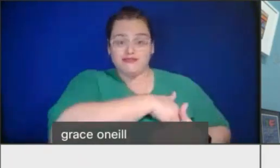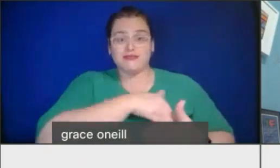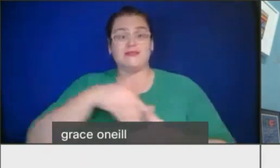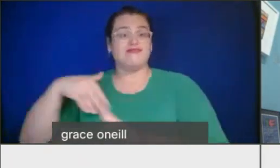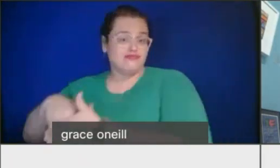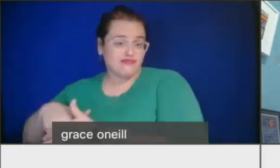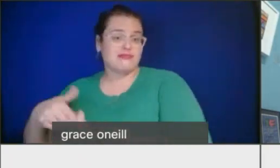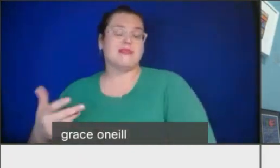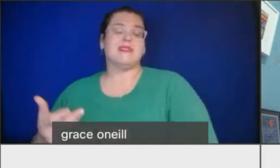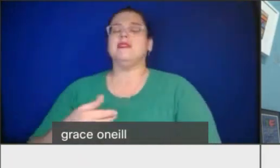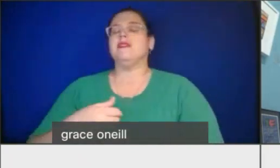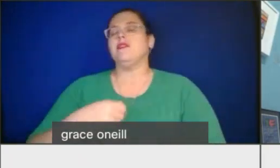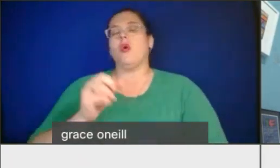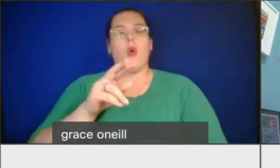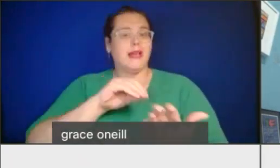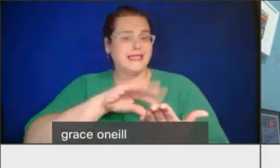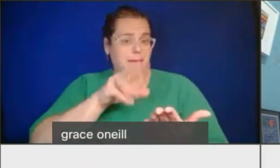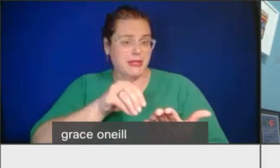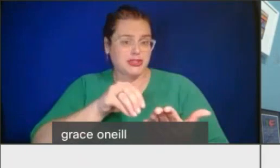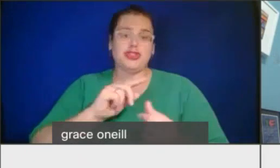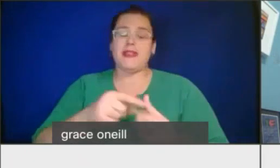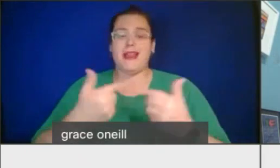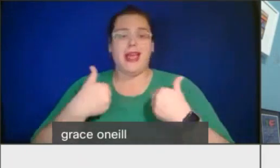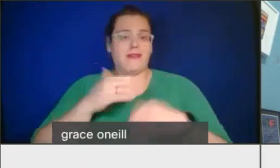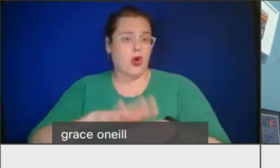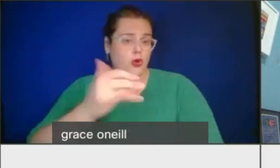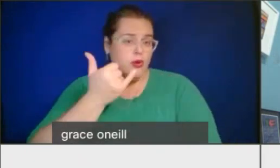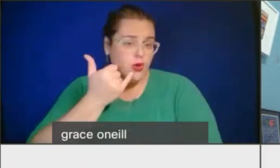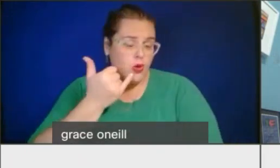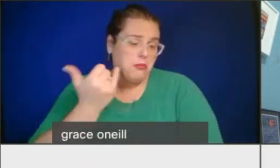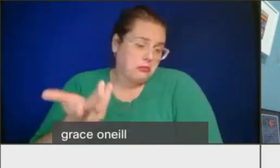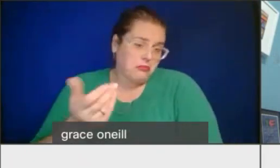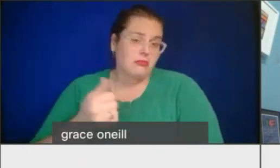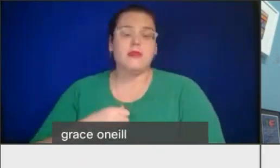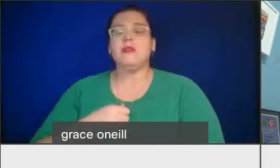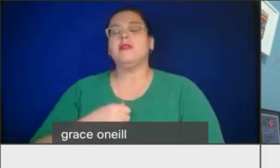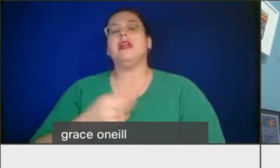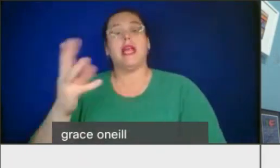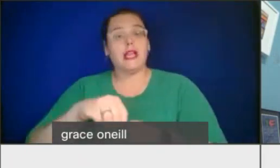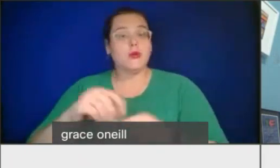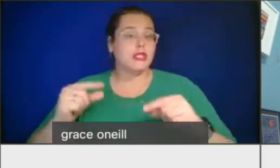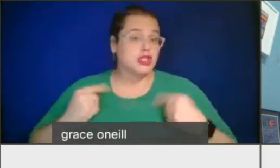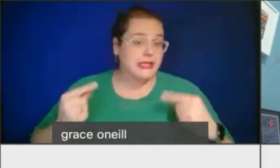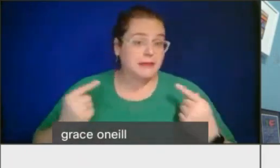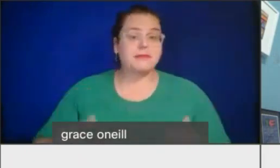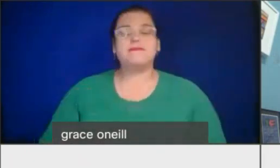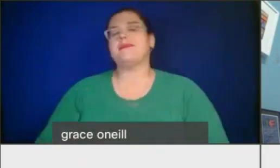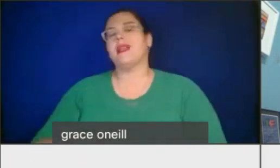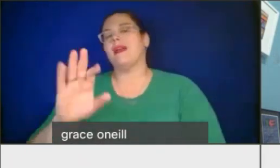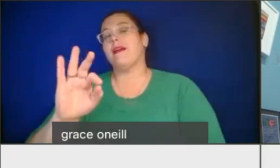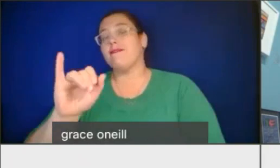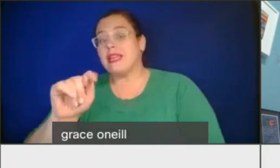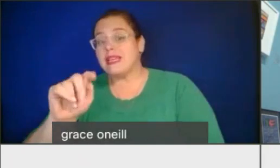phone. It also includes gyms, fitness studios, bowling alleys,